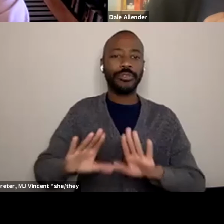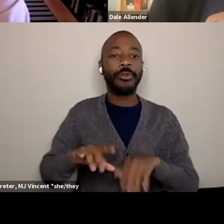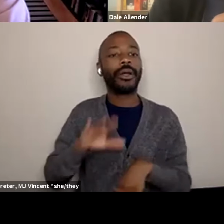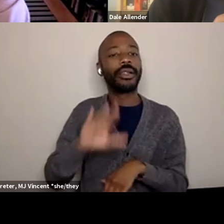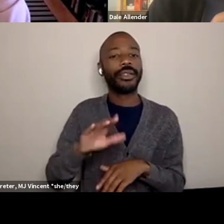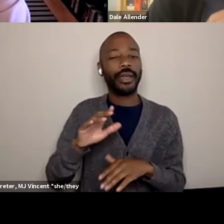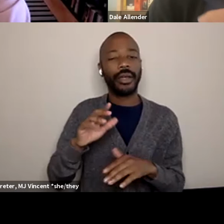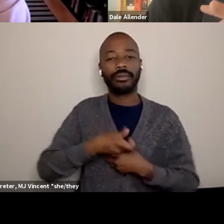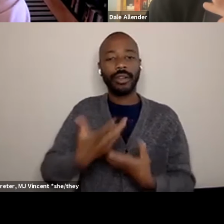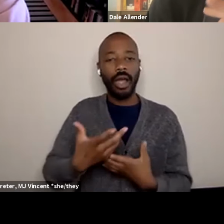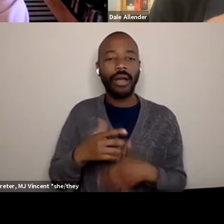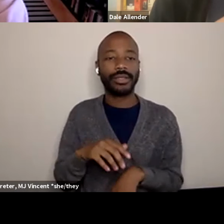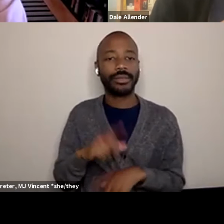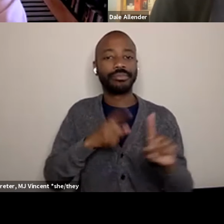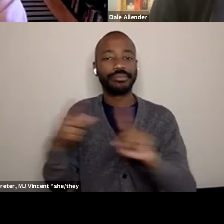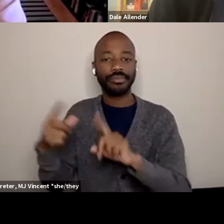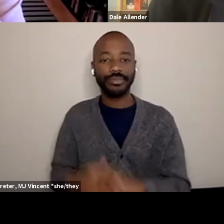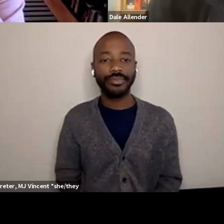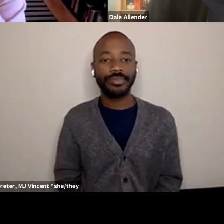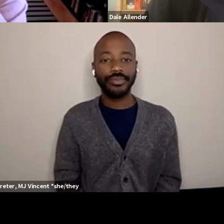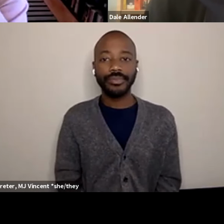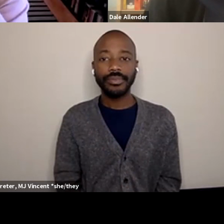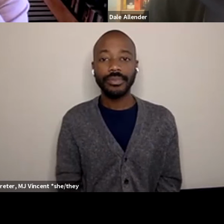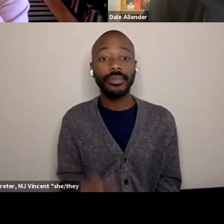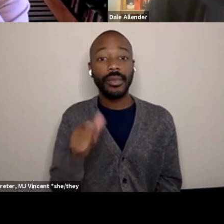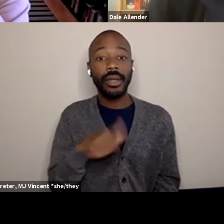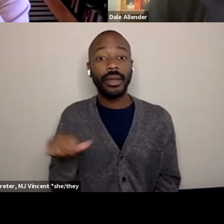other members, questions for or comments for Dr. Givens?